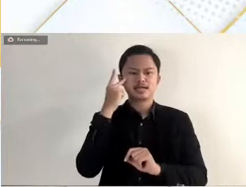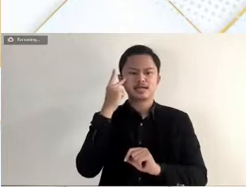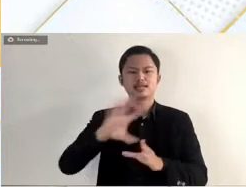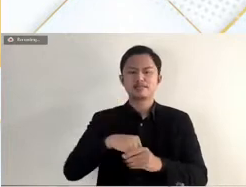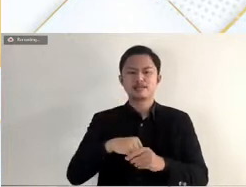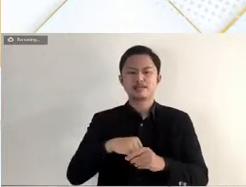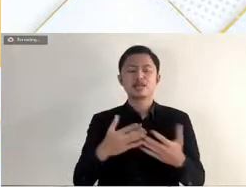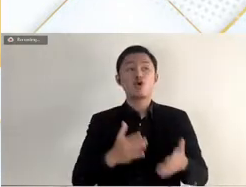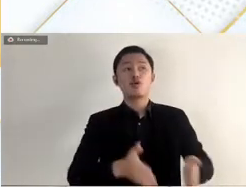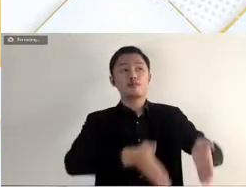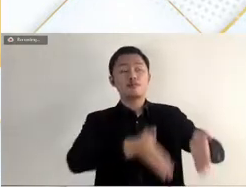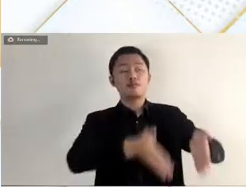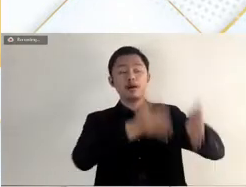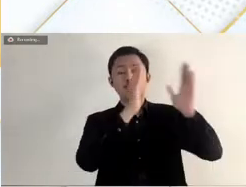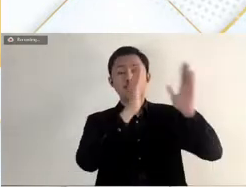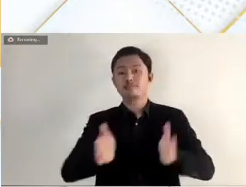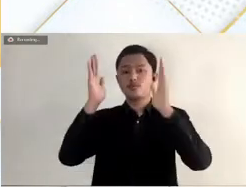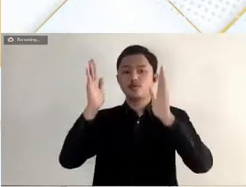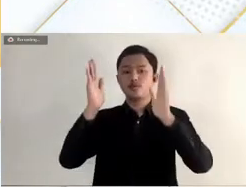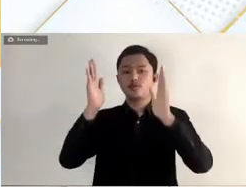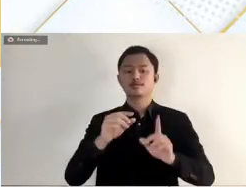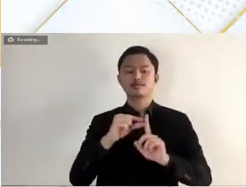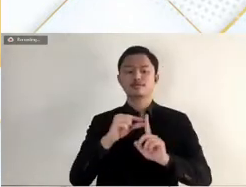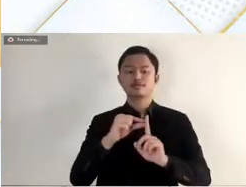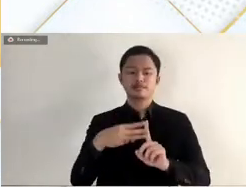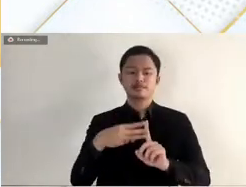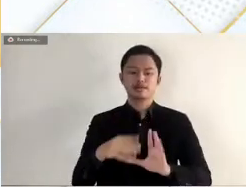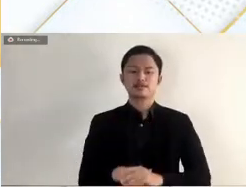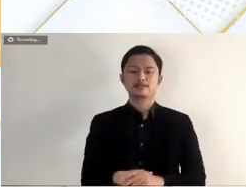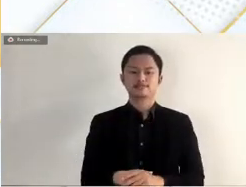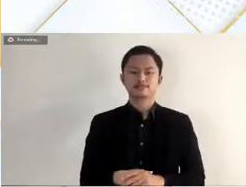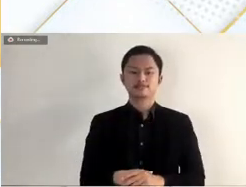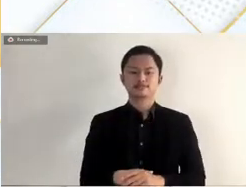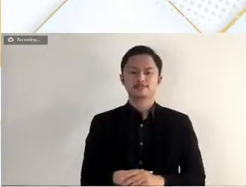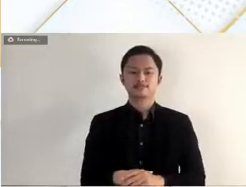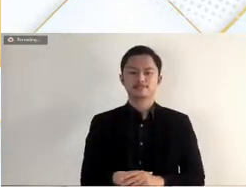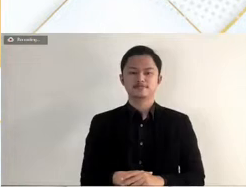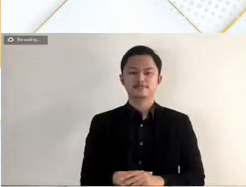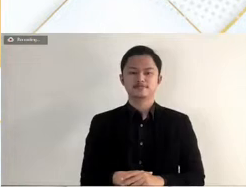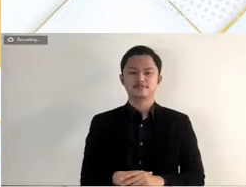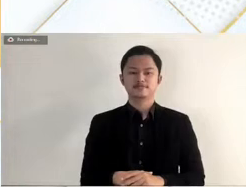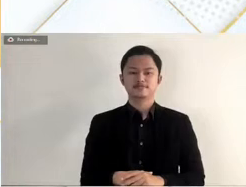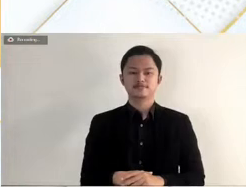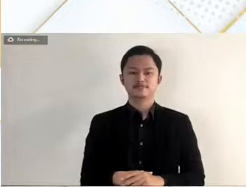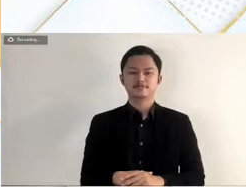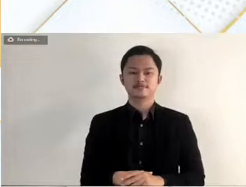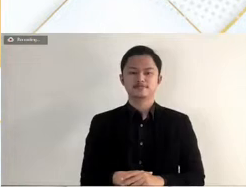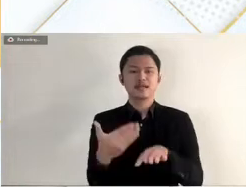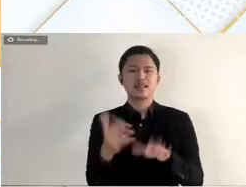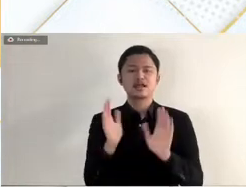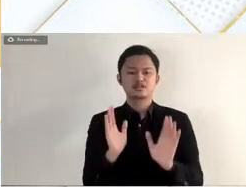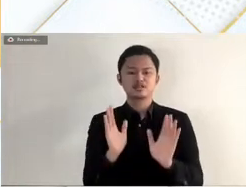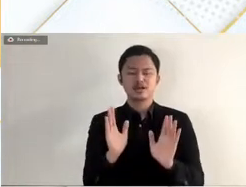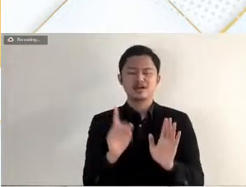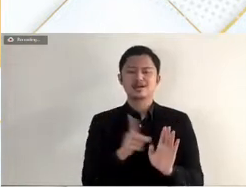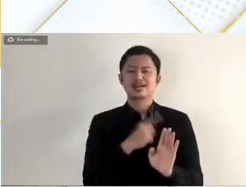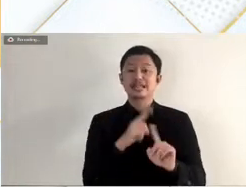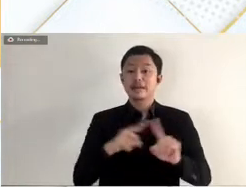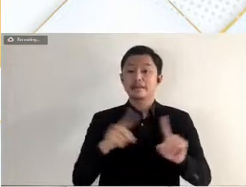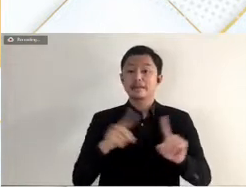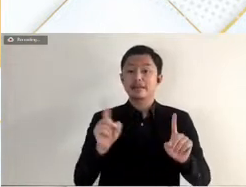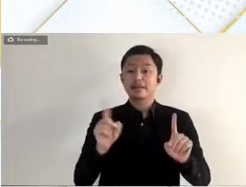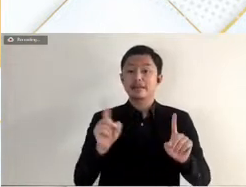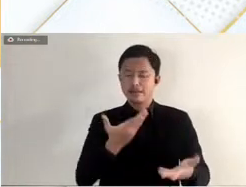peacebuilding forces. Many of our peacekeepers have lost their lives, but we have accepted this ultimate